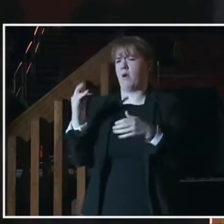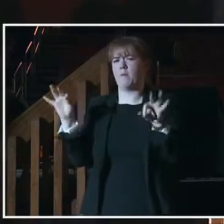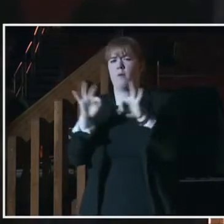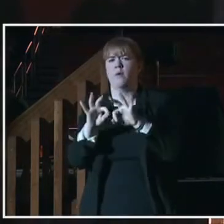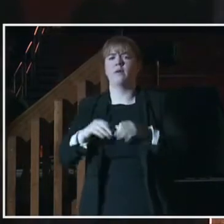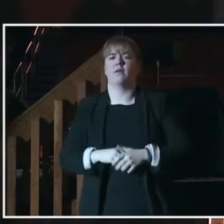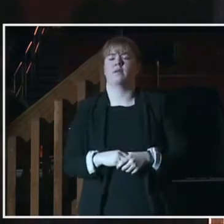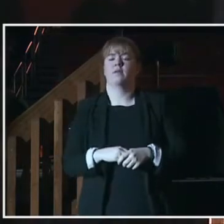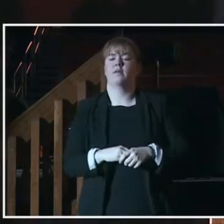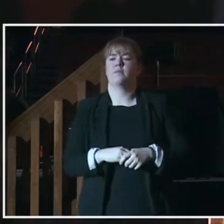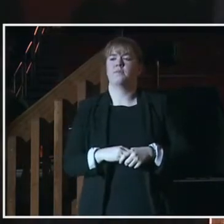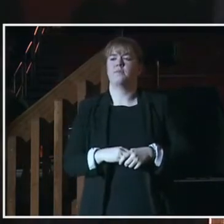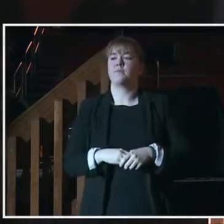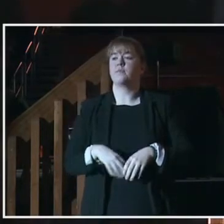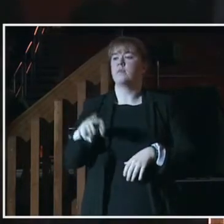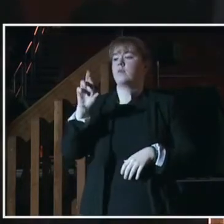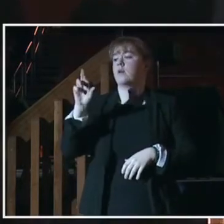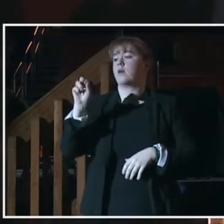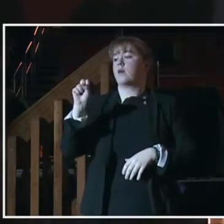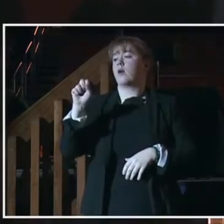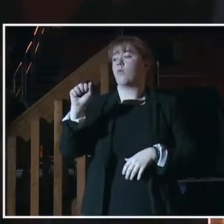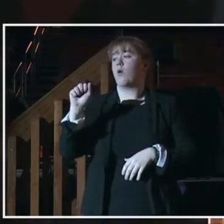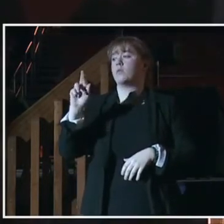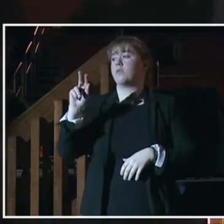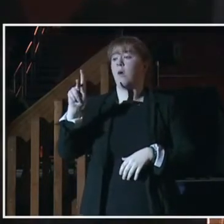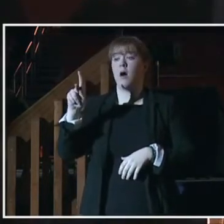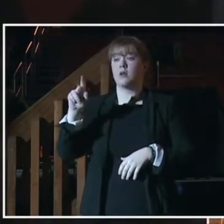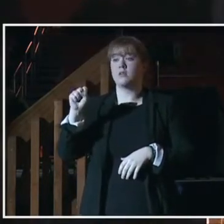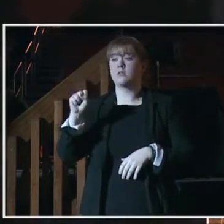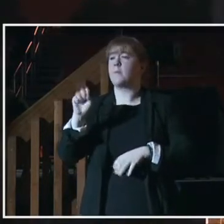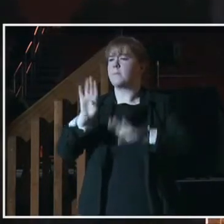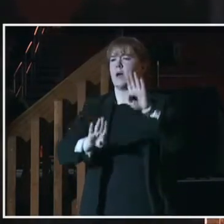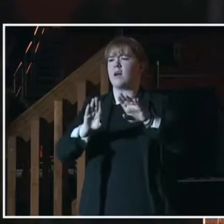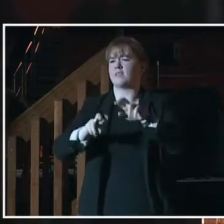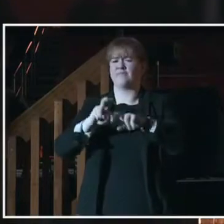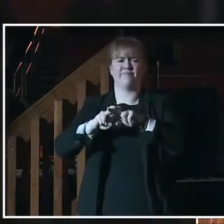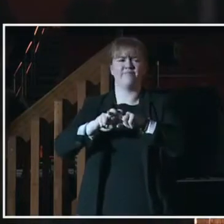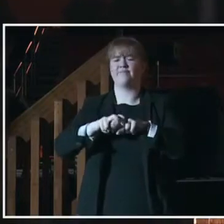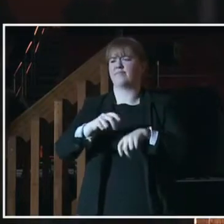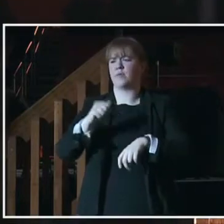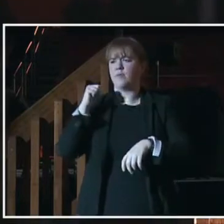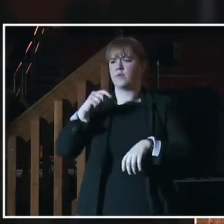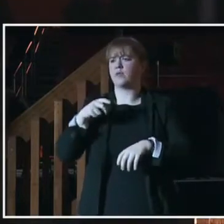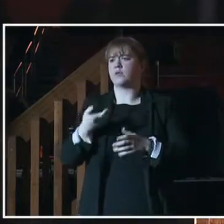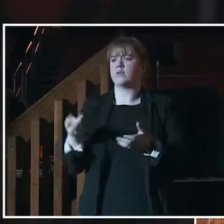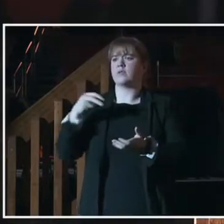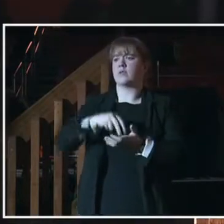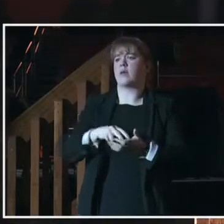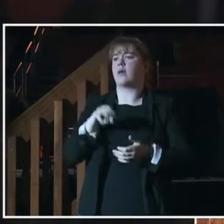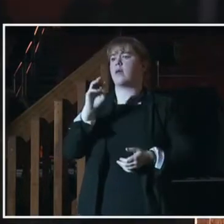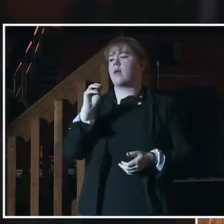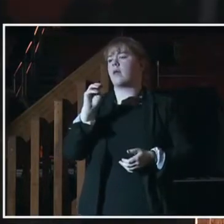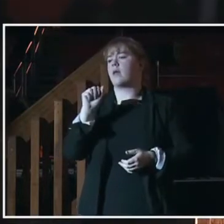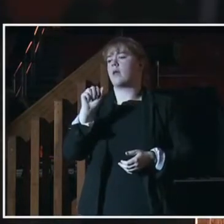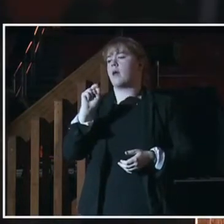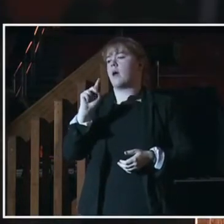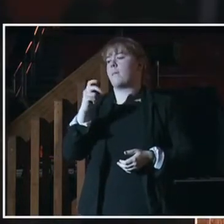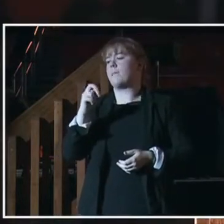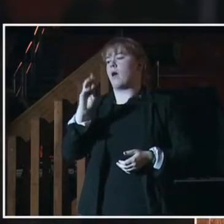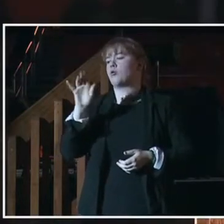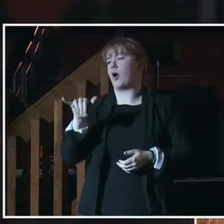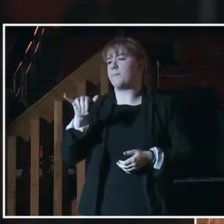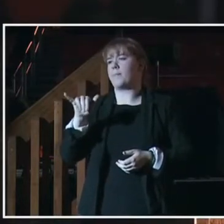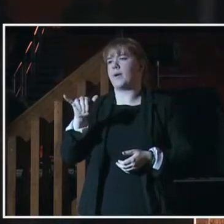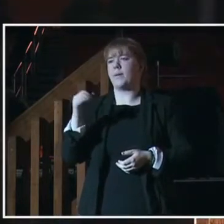had Rosa Parks who refused to get up off the bus. They had the Montgomery bus boycott as a result. They had the March on Washington